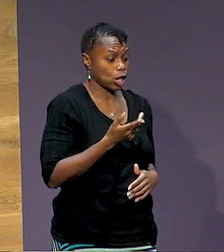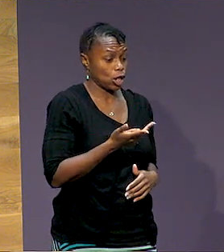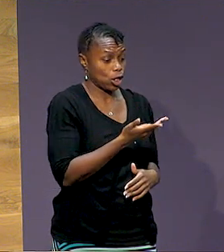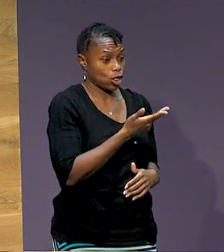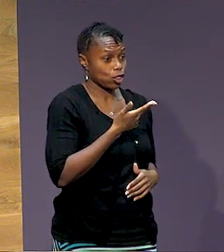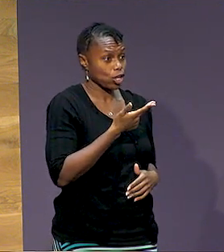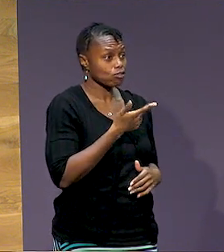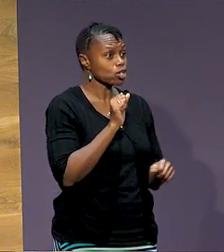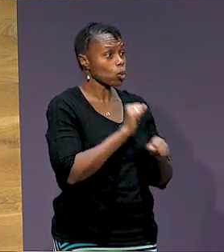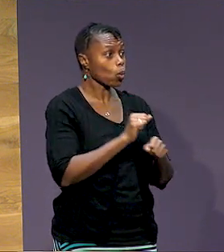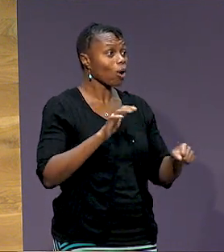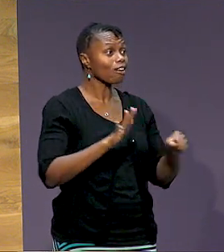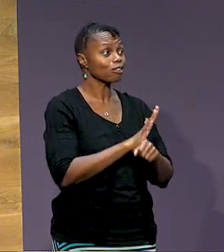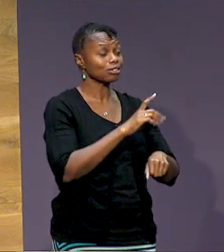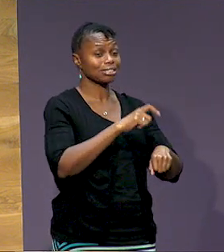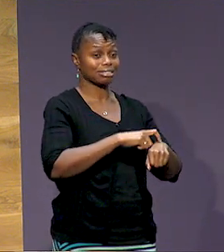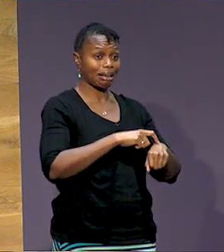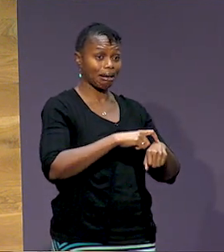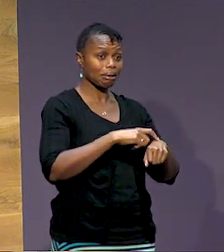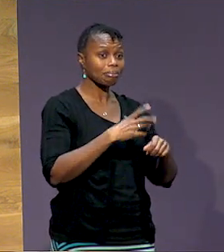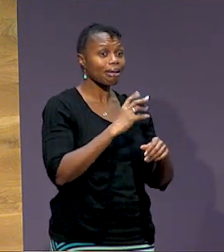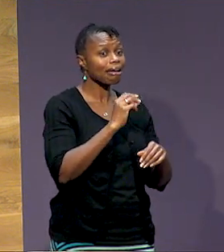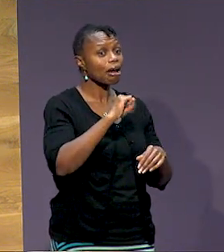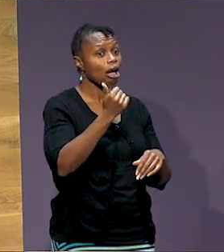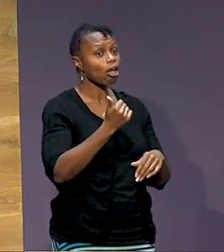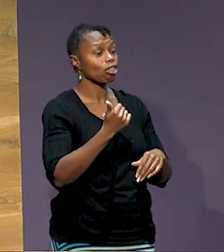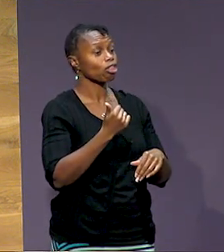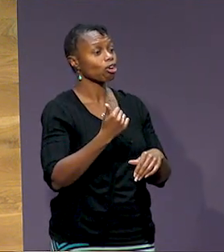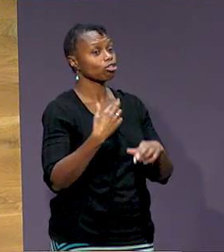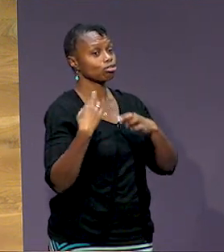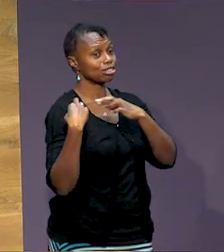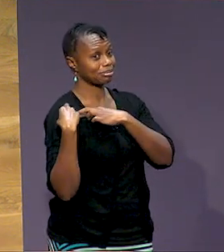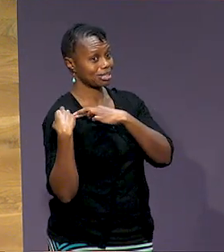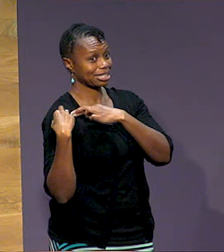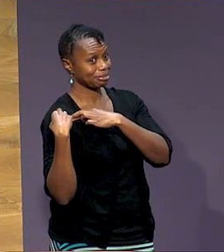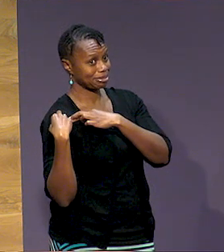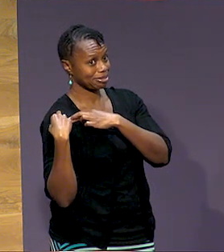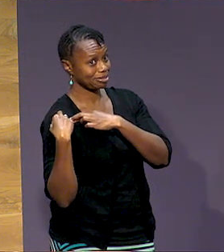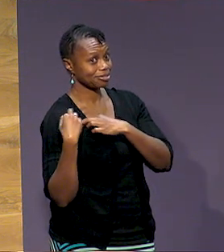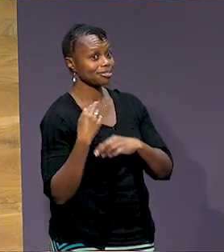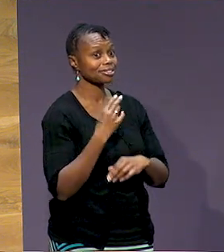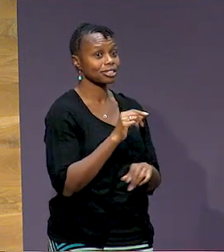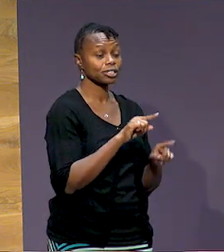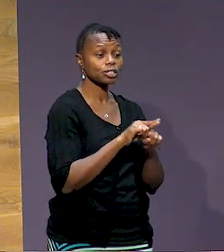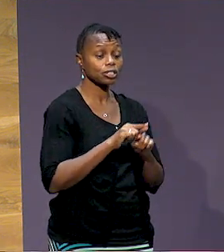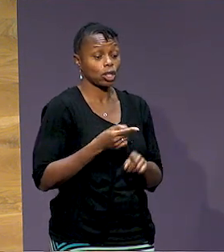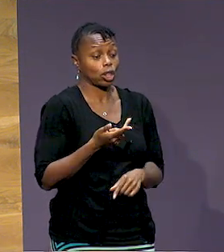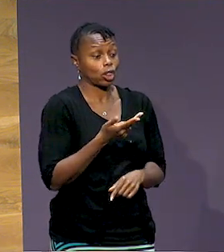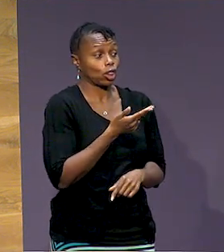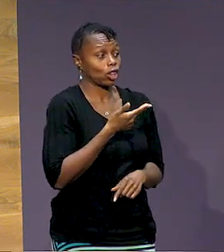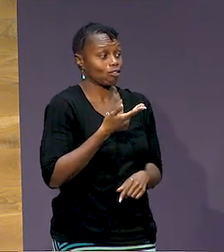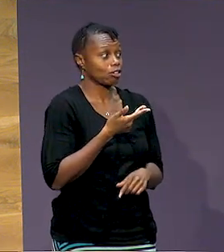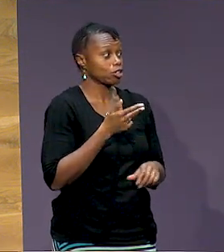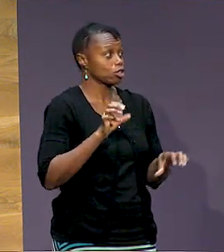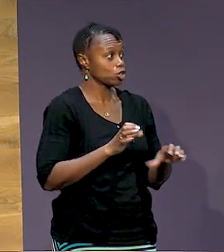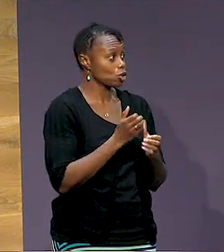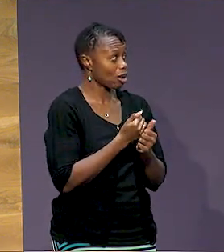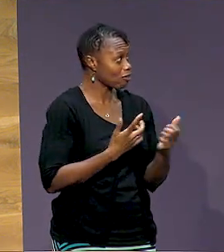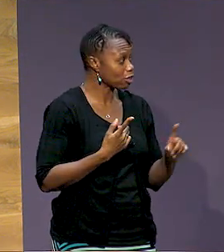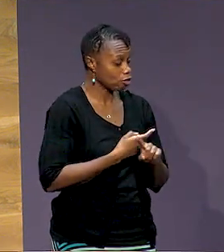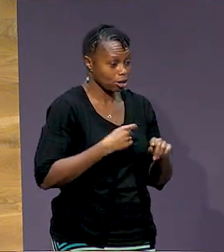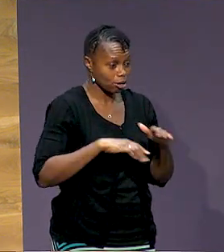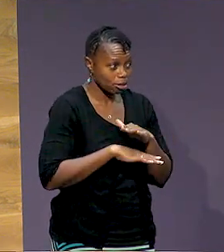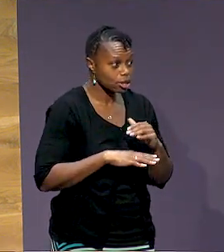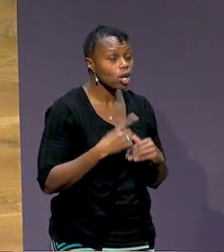full-time jobs and a lot of other responsibilities. And the three of us do everything from scratch. Like we do our